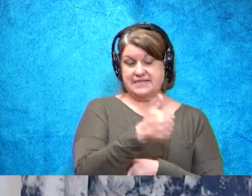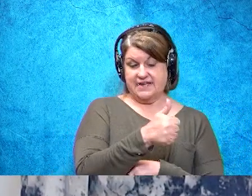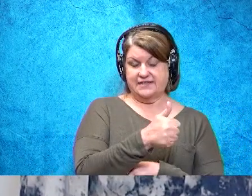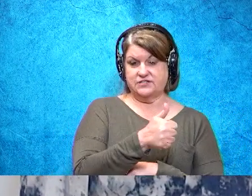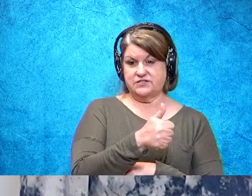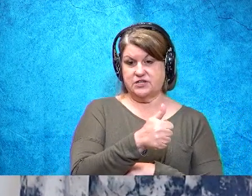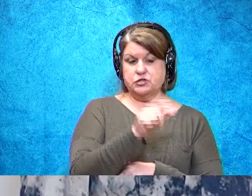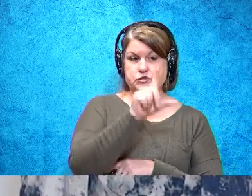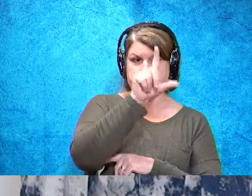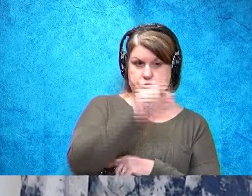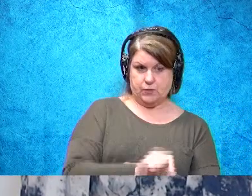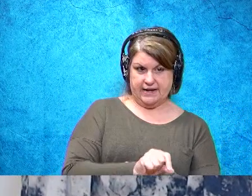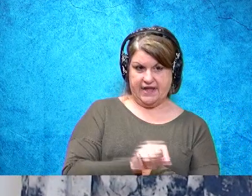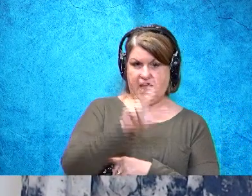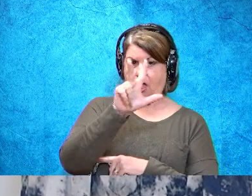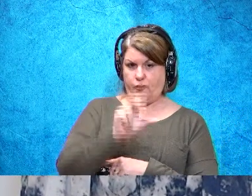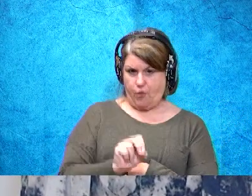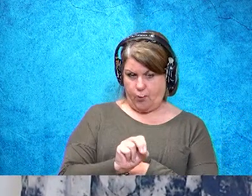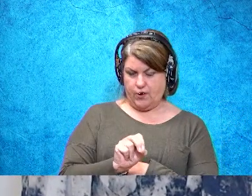30,